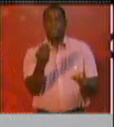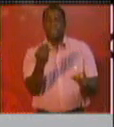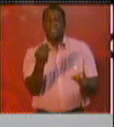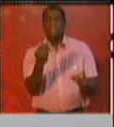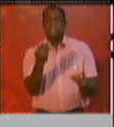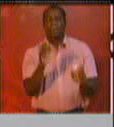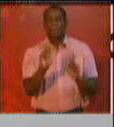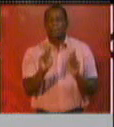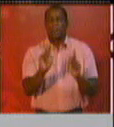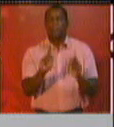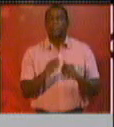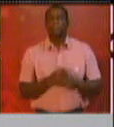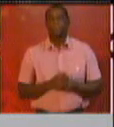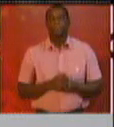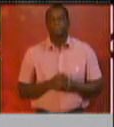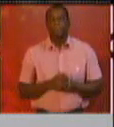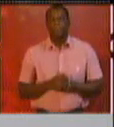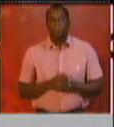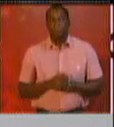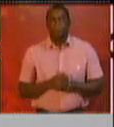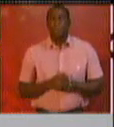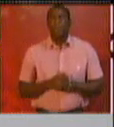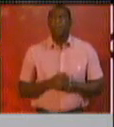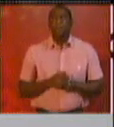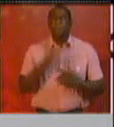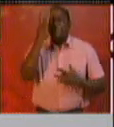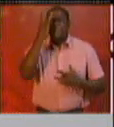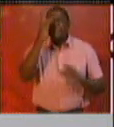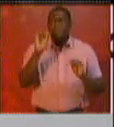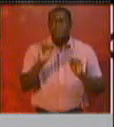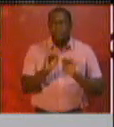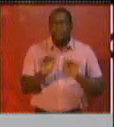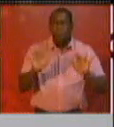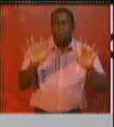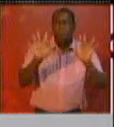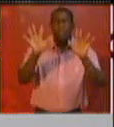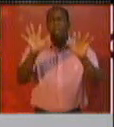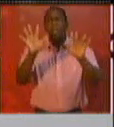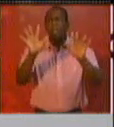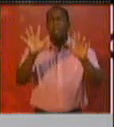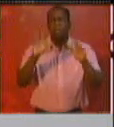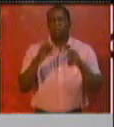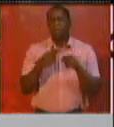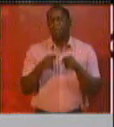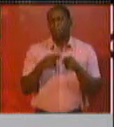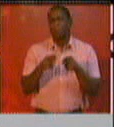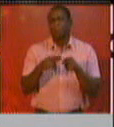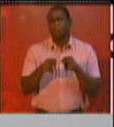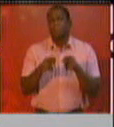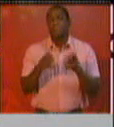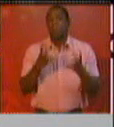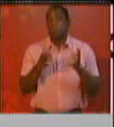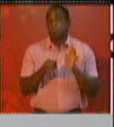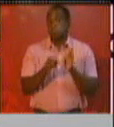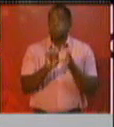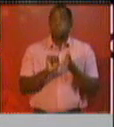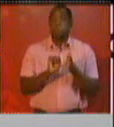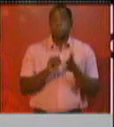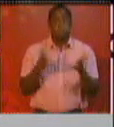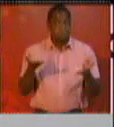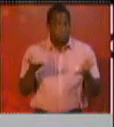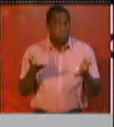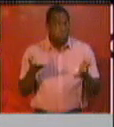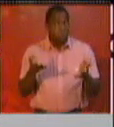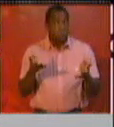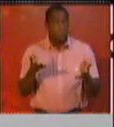The epidemiologic update is brief and without slides this morning. What we would like to emphasize about the current epidemiology